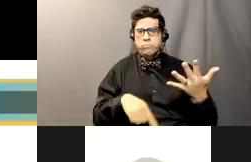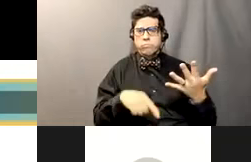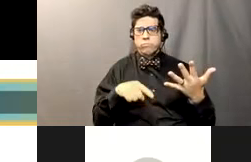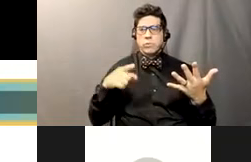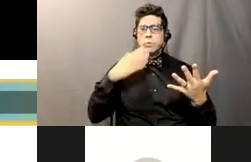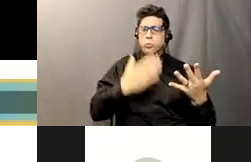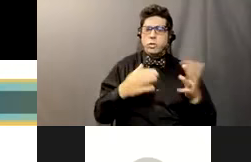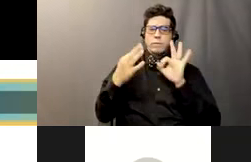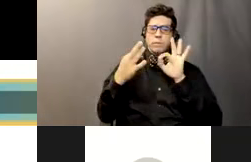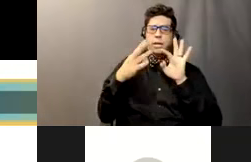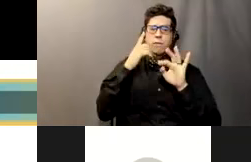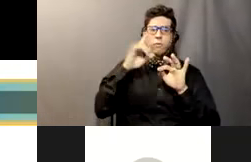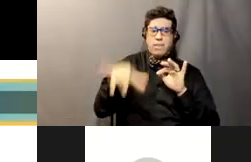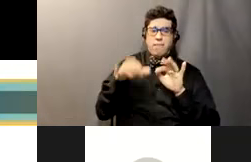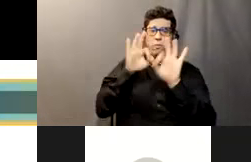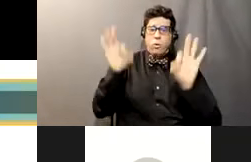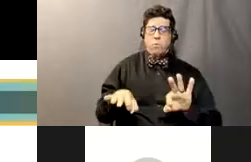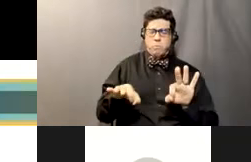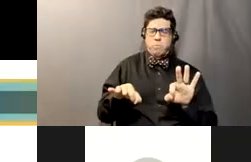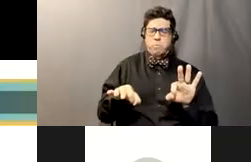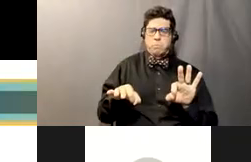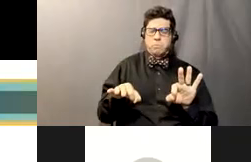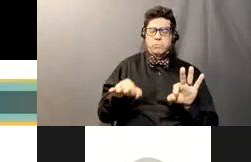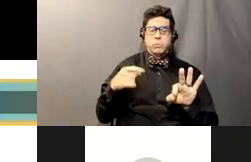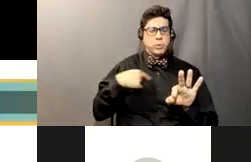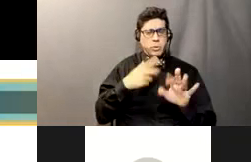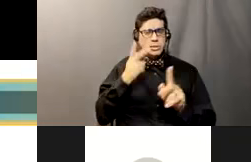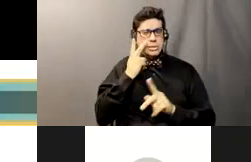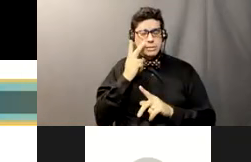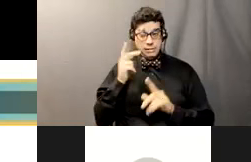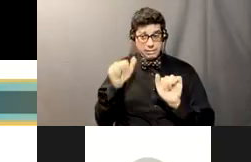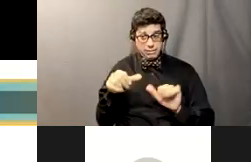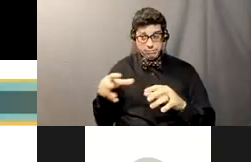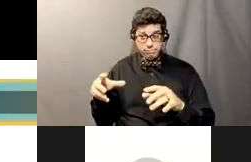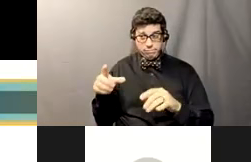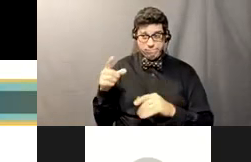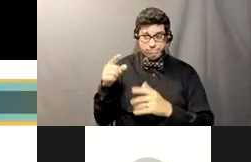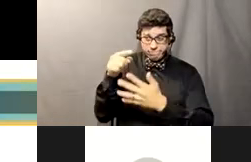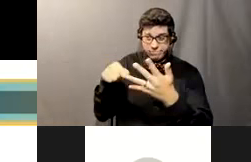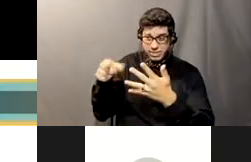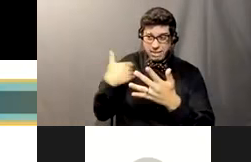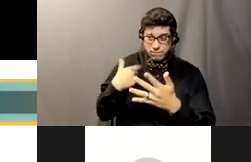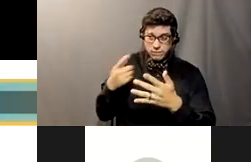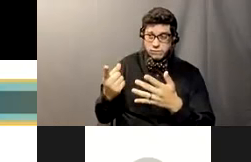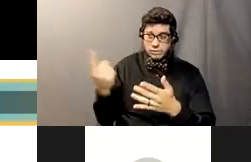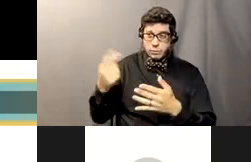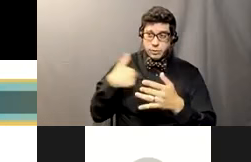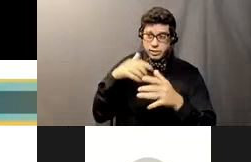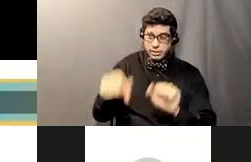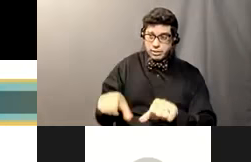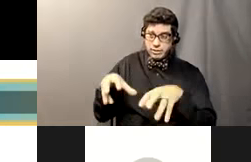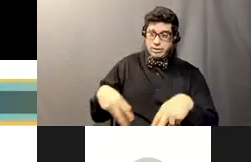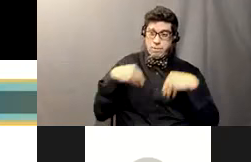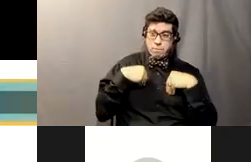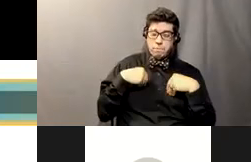and see how we could adopt a tool that would be useful and specific for us here in